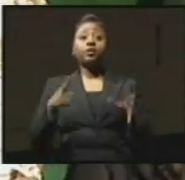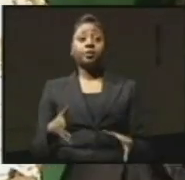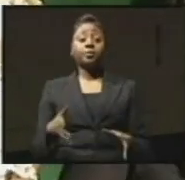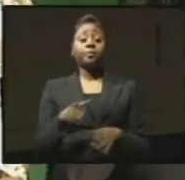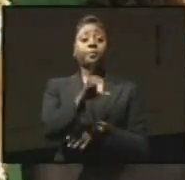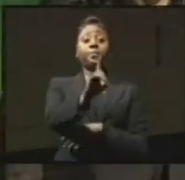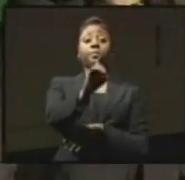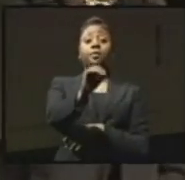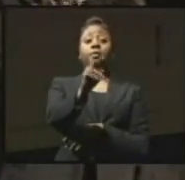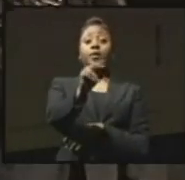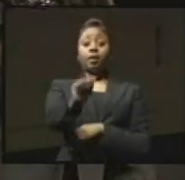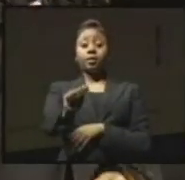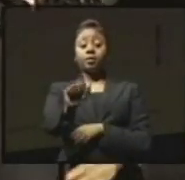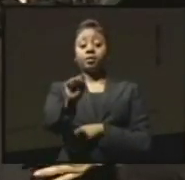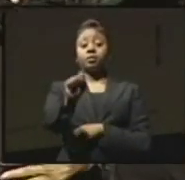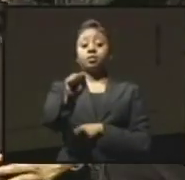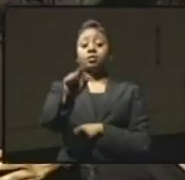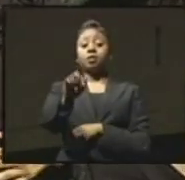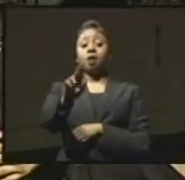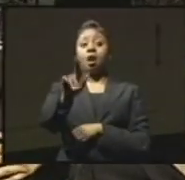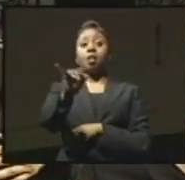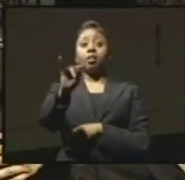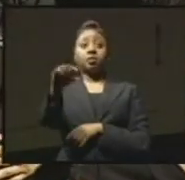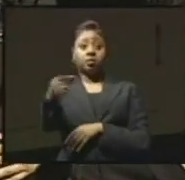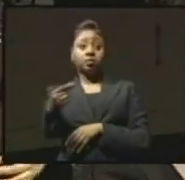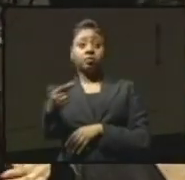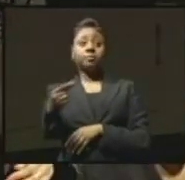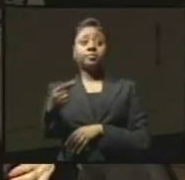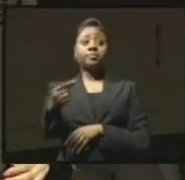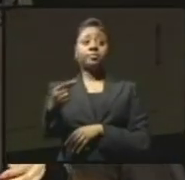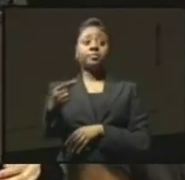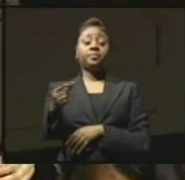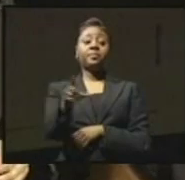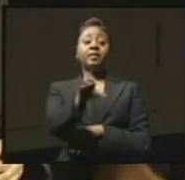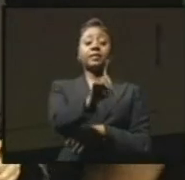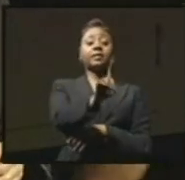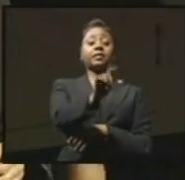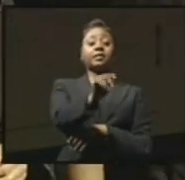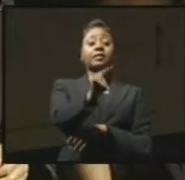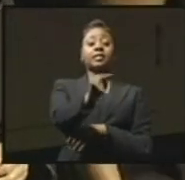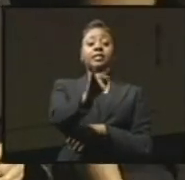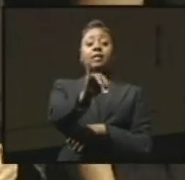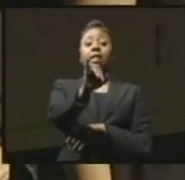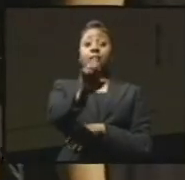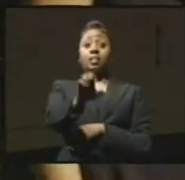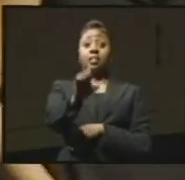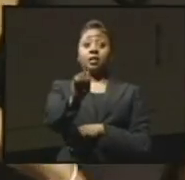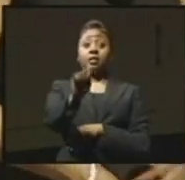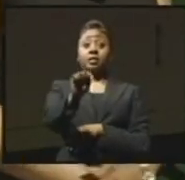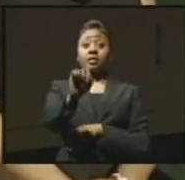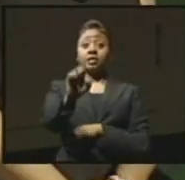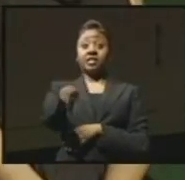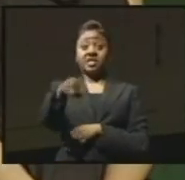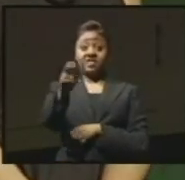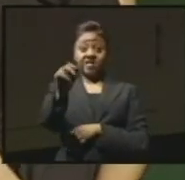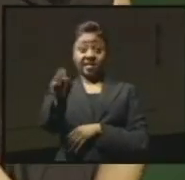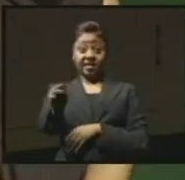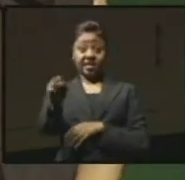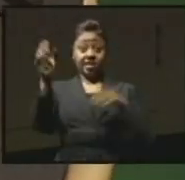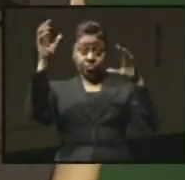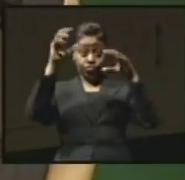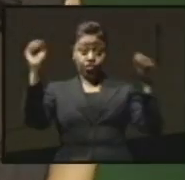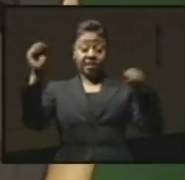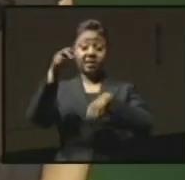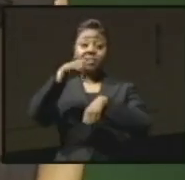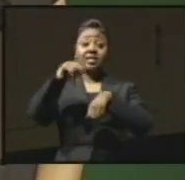Donna Stallings. Mrs. Danielle Stevens Atari, President, National Congress